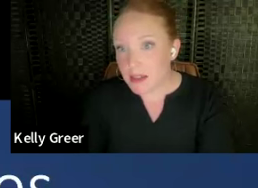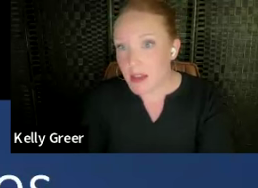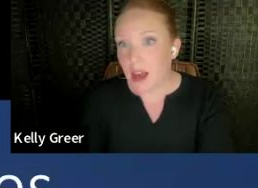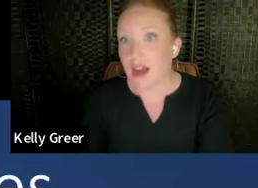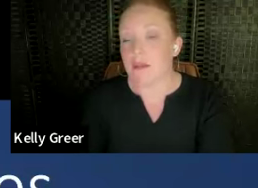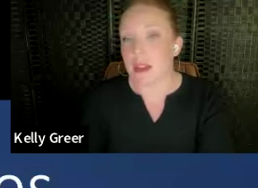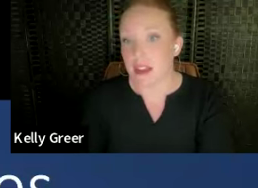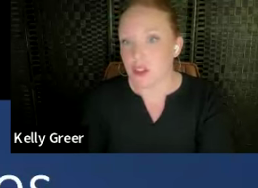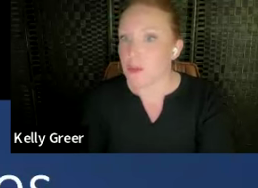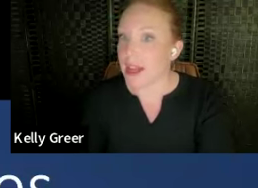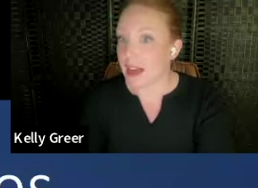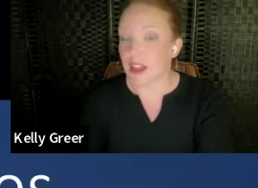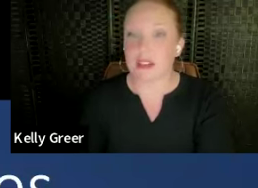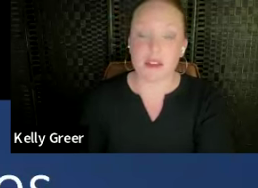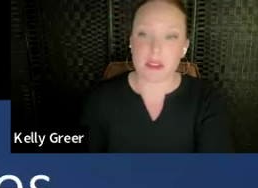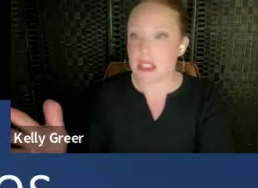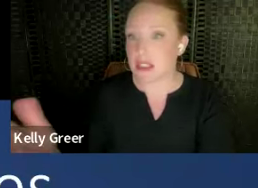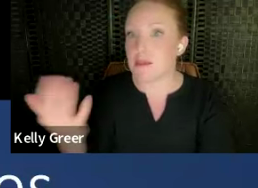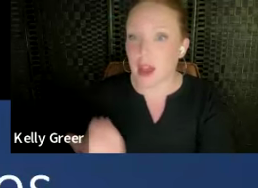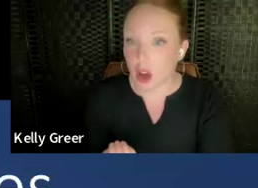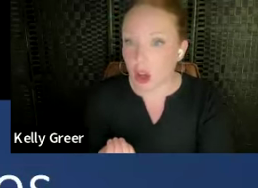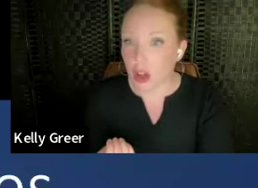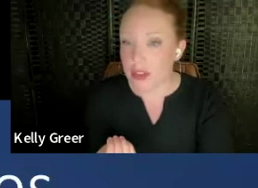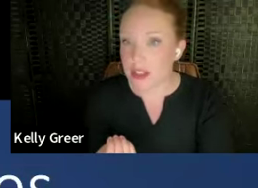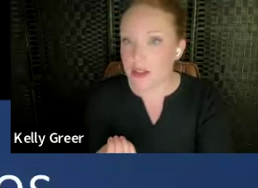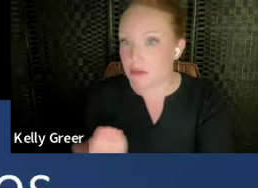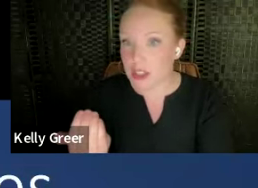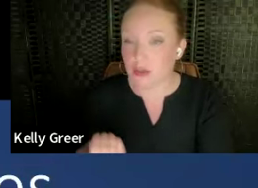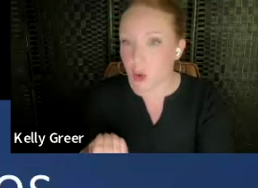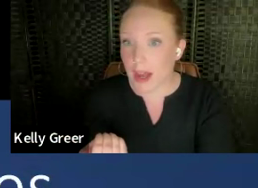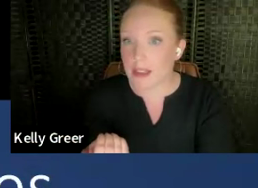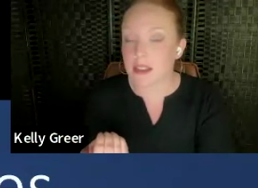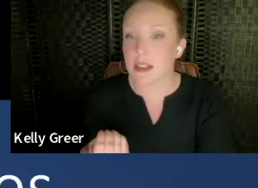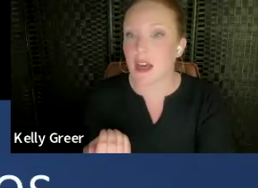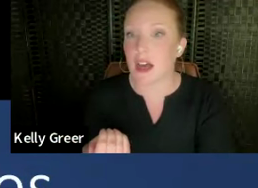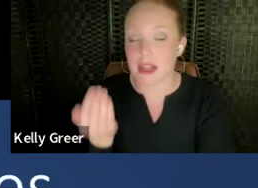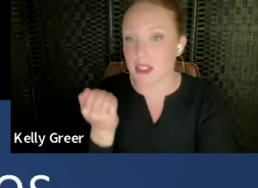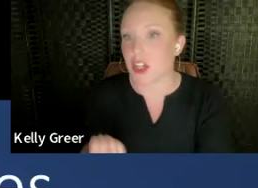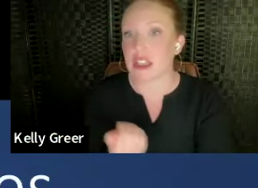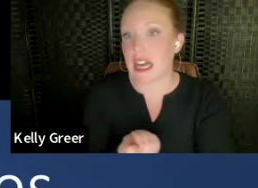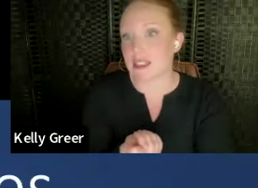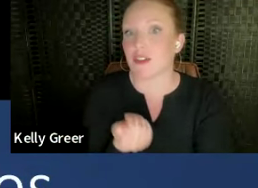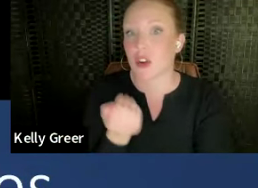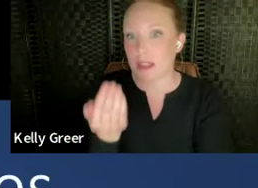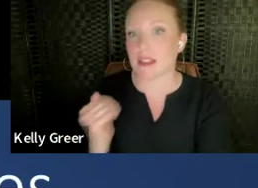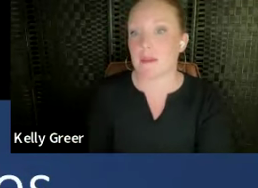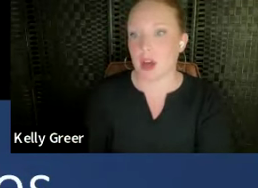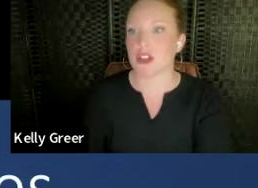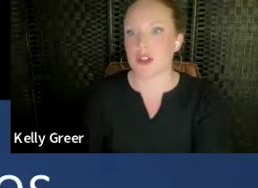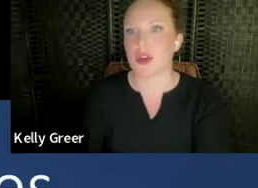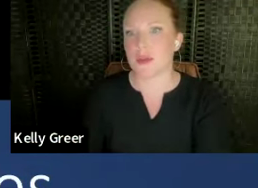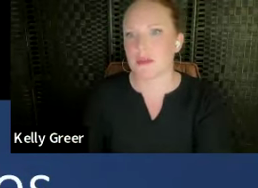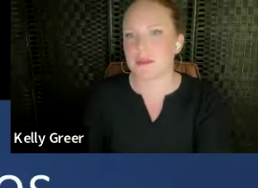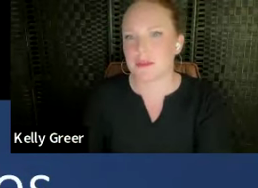requests. If you might have like DC might call on this request and it's a very last minute request